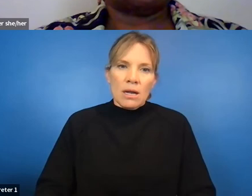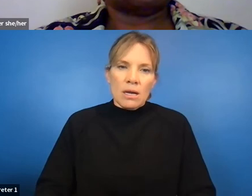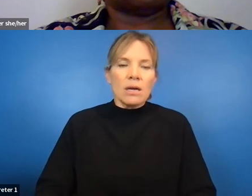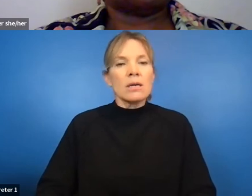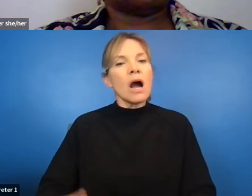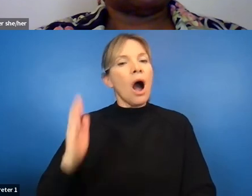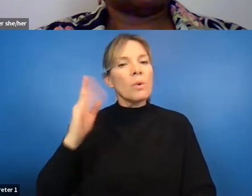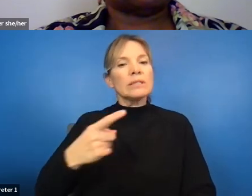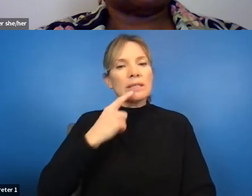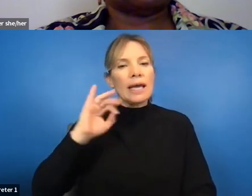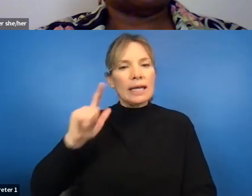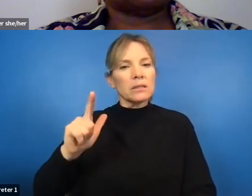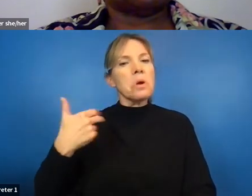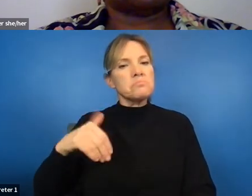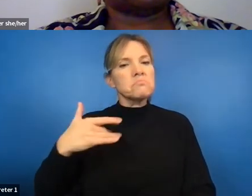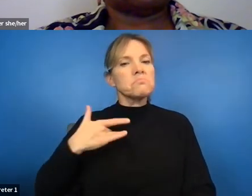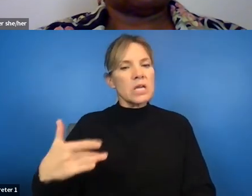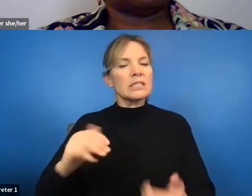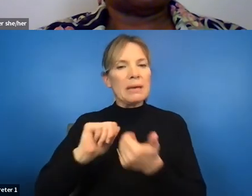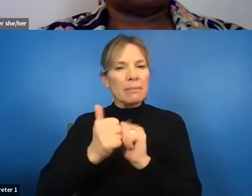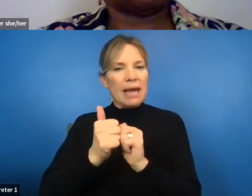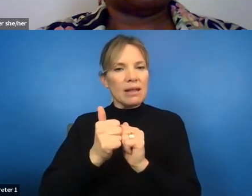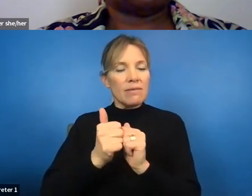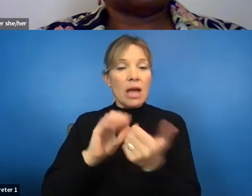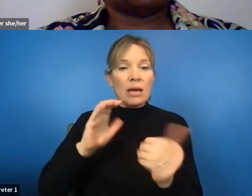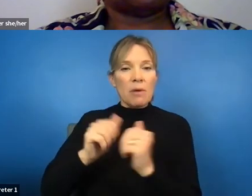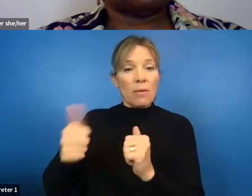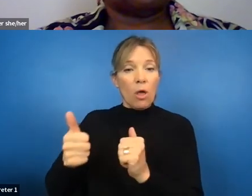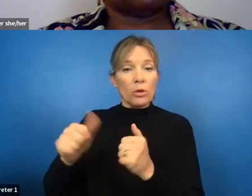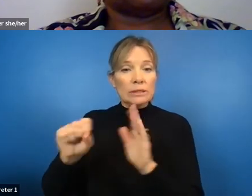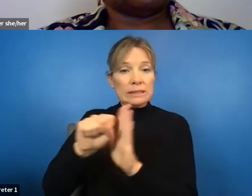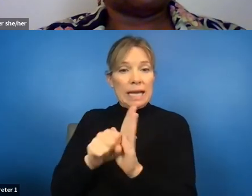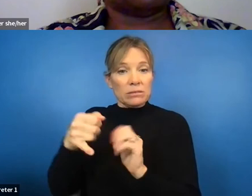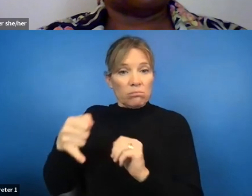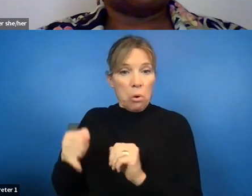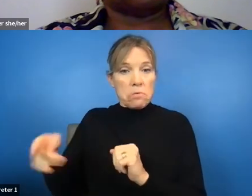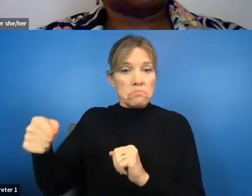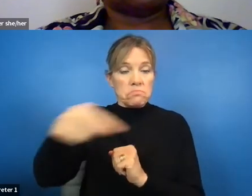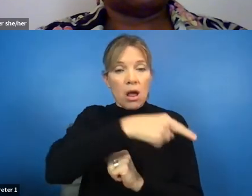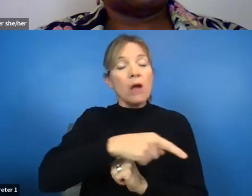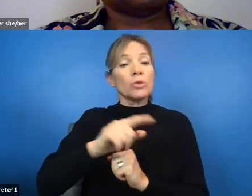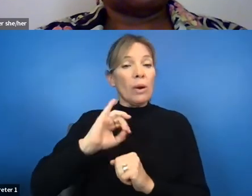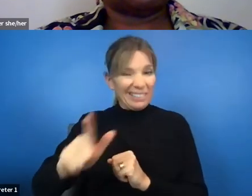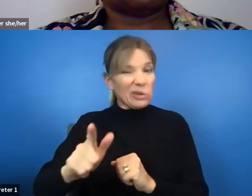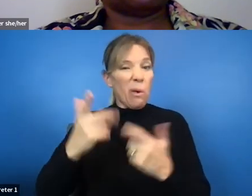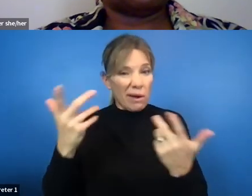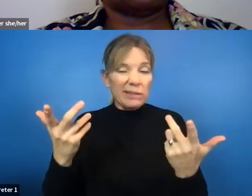is relatively competitive compared to neighboring states, and lends itself to